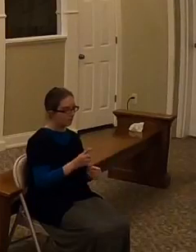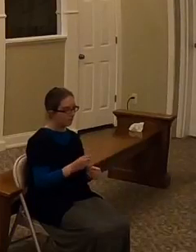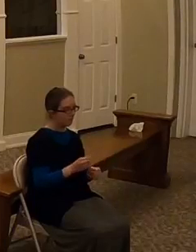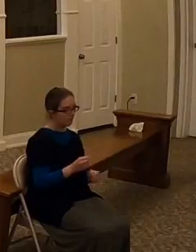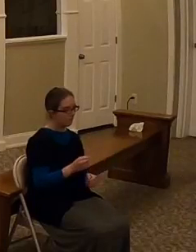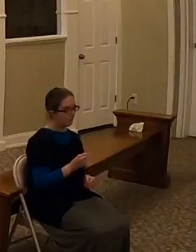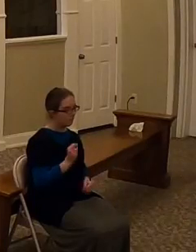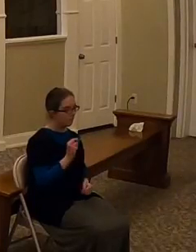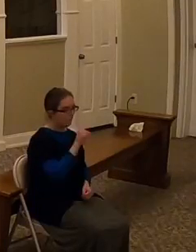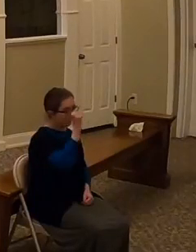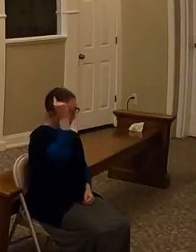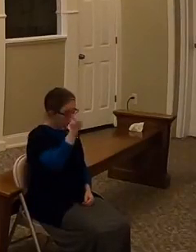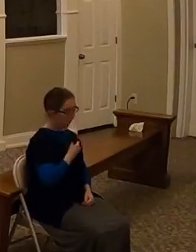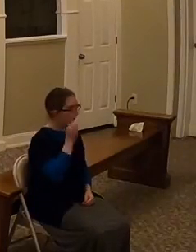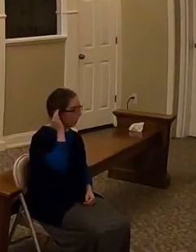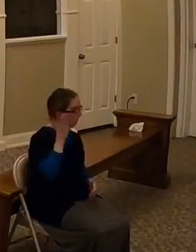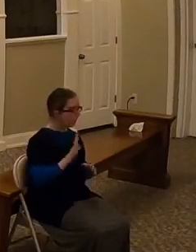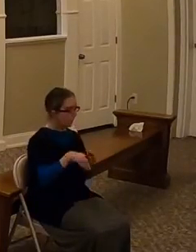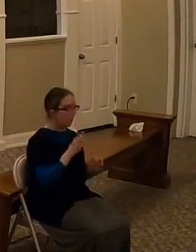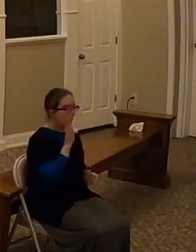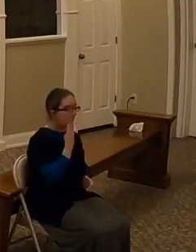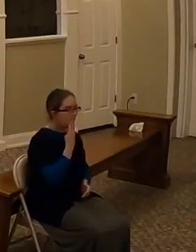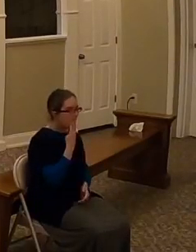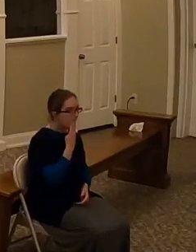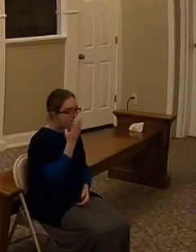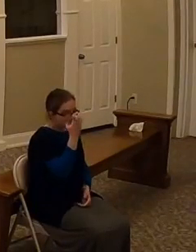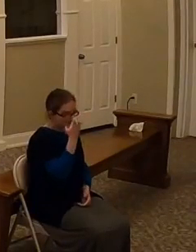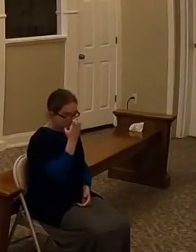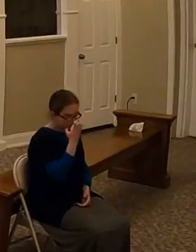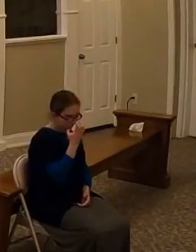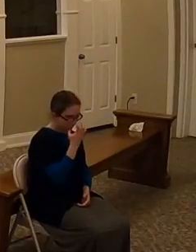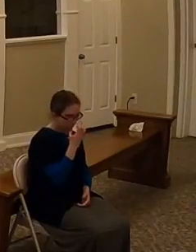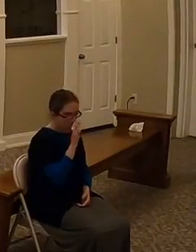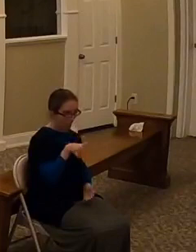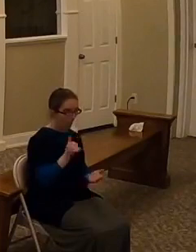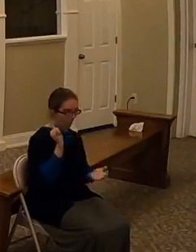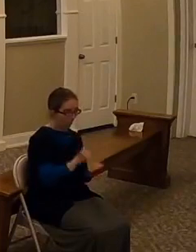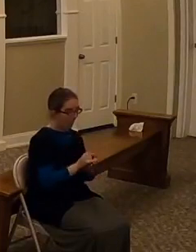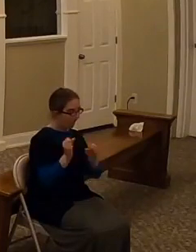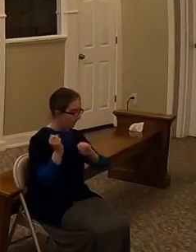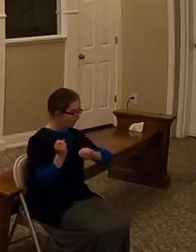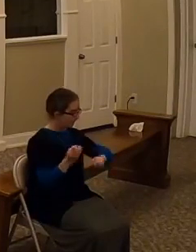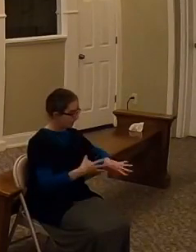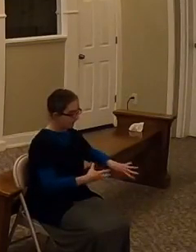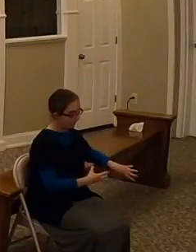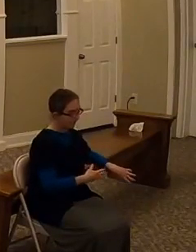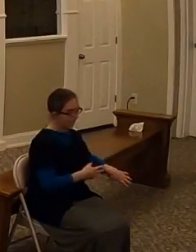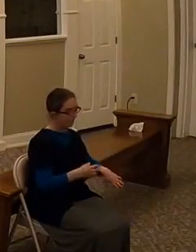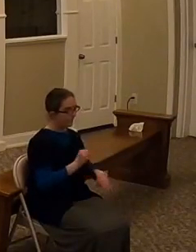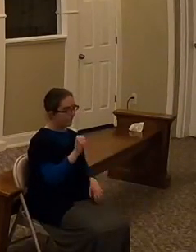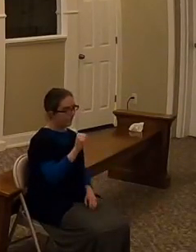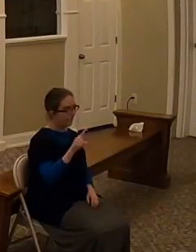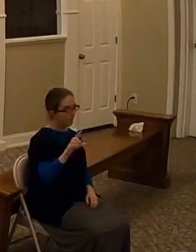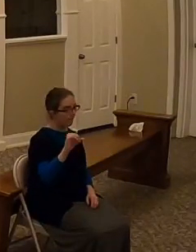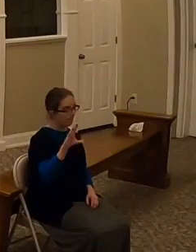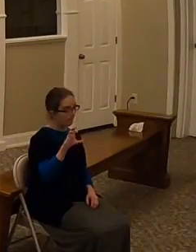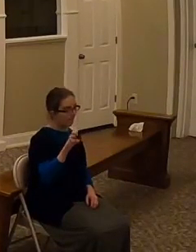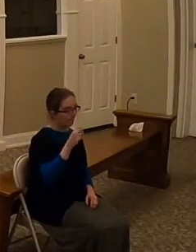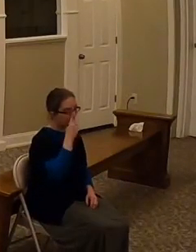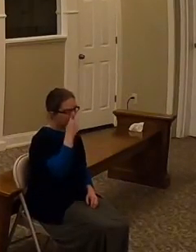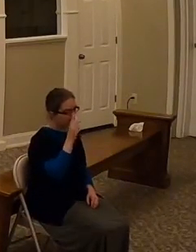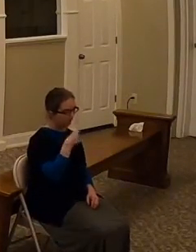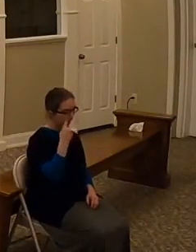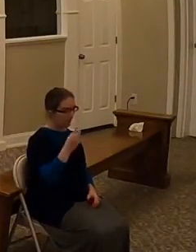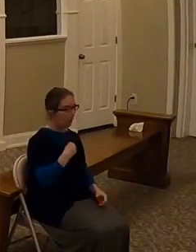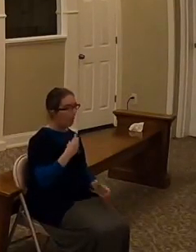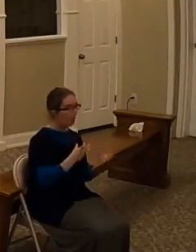may minister grace unto the hearers. Let all bitterness and wrath and anger and clamor and evil speaking be put away from you with all malice. Amen. So he